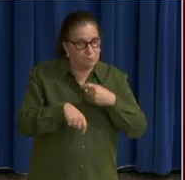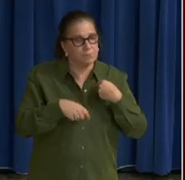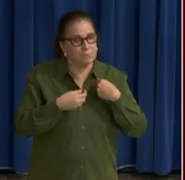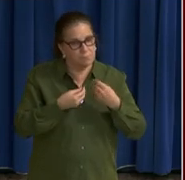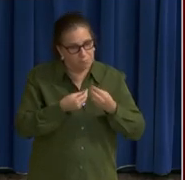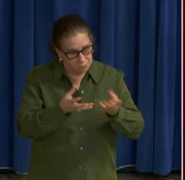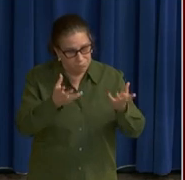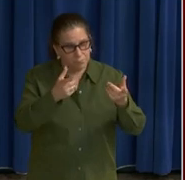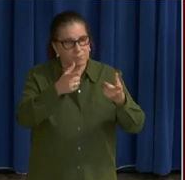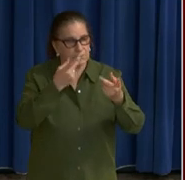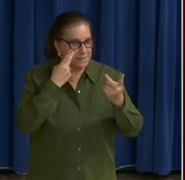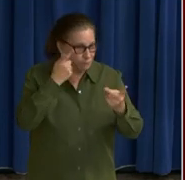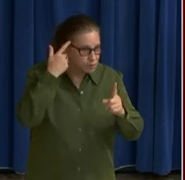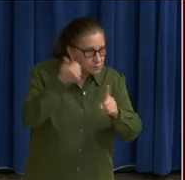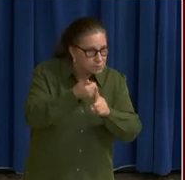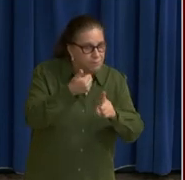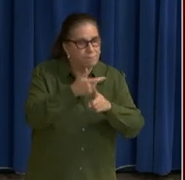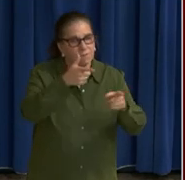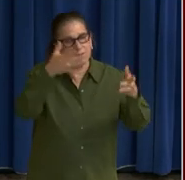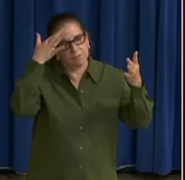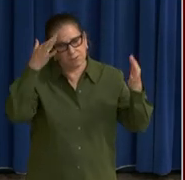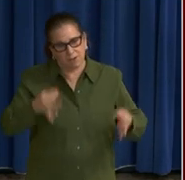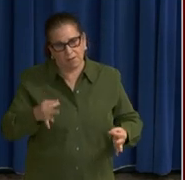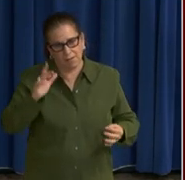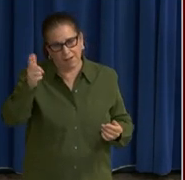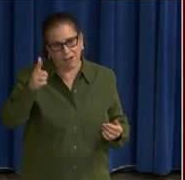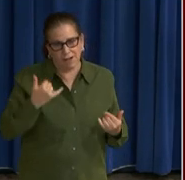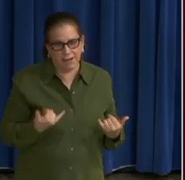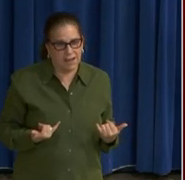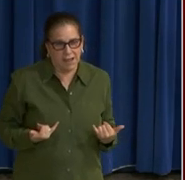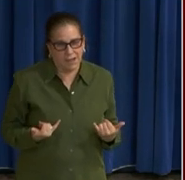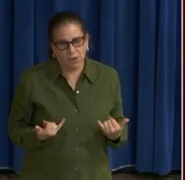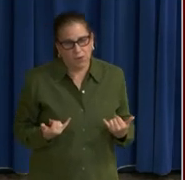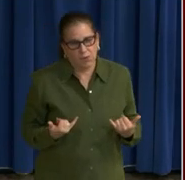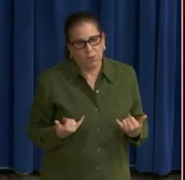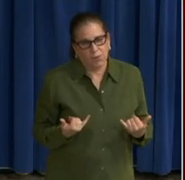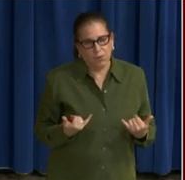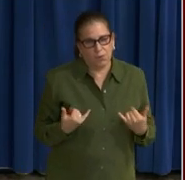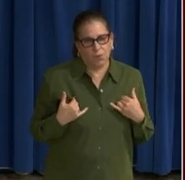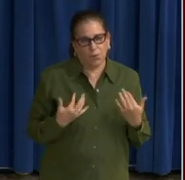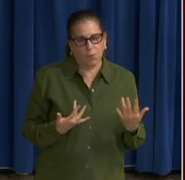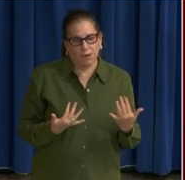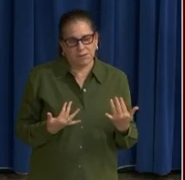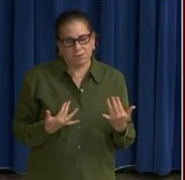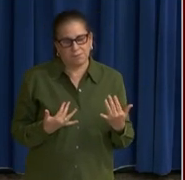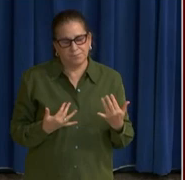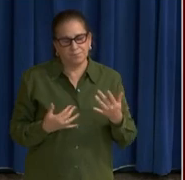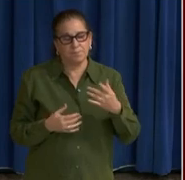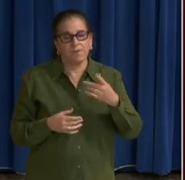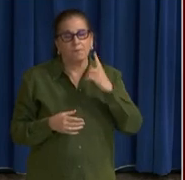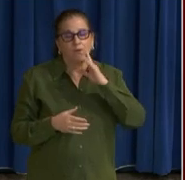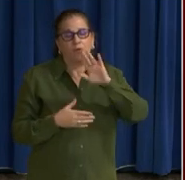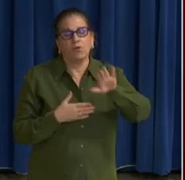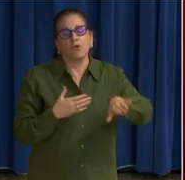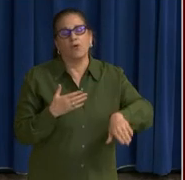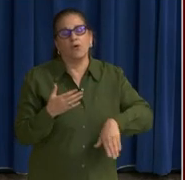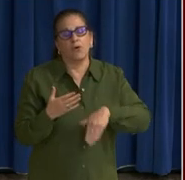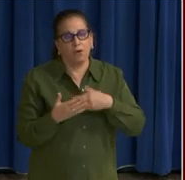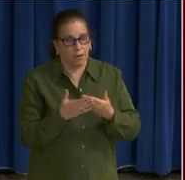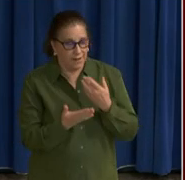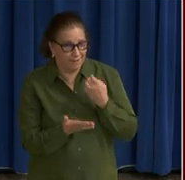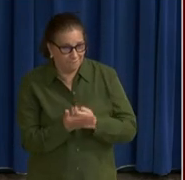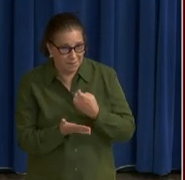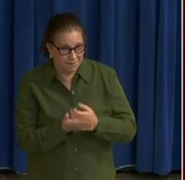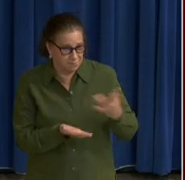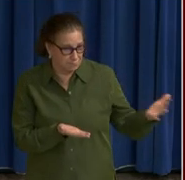what occurred, but we're going to wait until we have all the evidence before we make a final determination. Chief, in the video after the shooting,